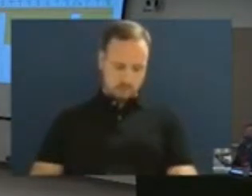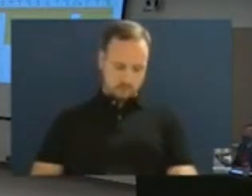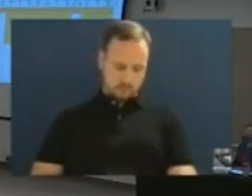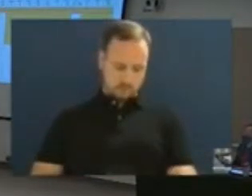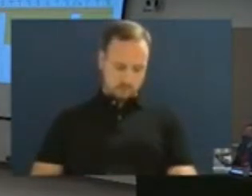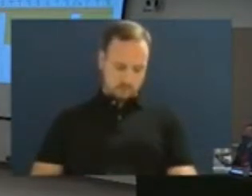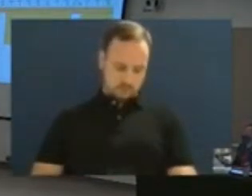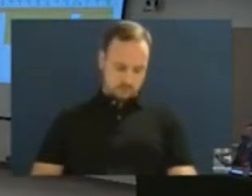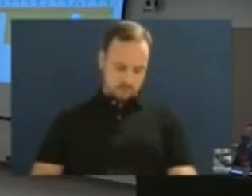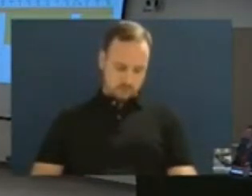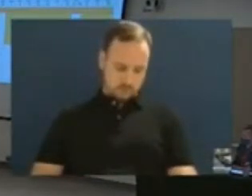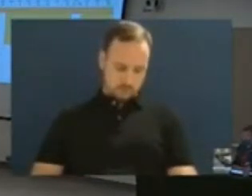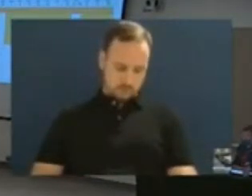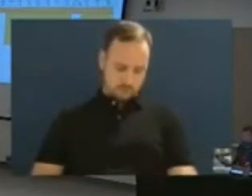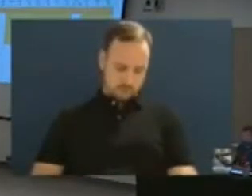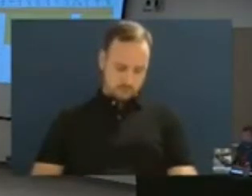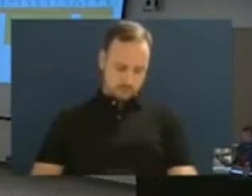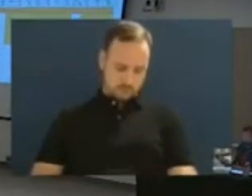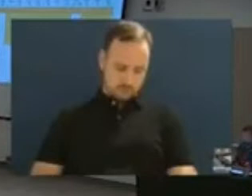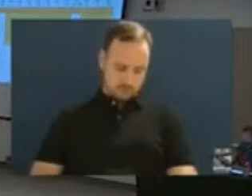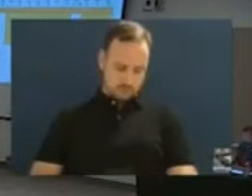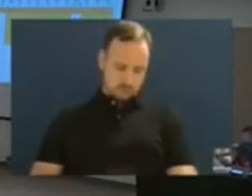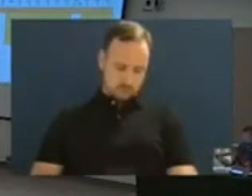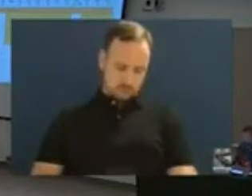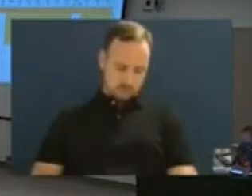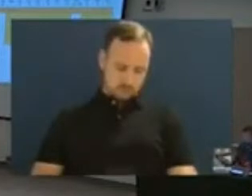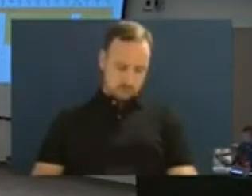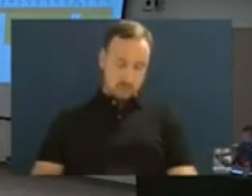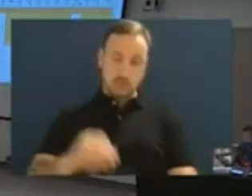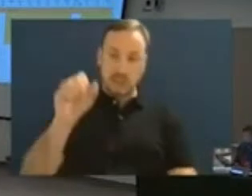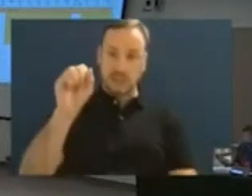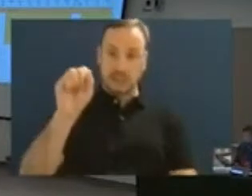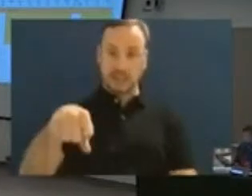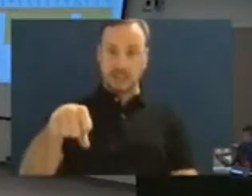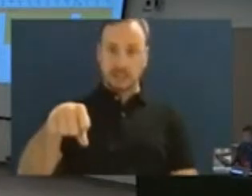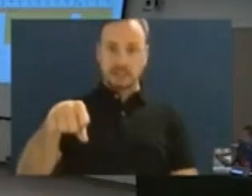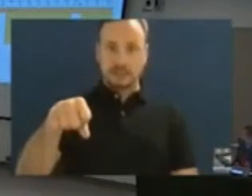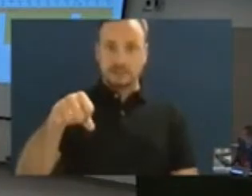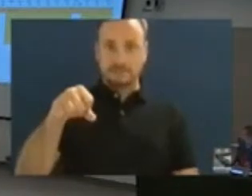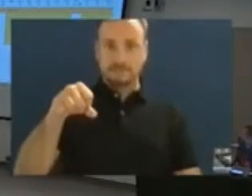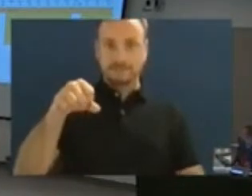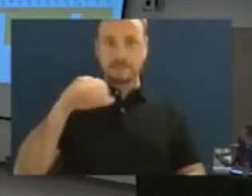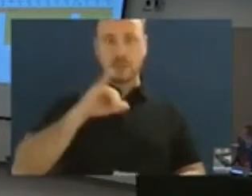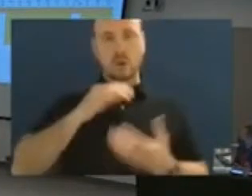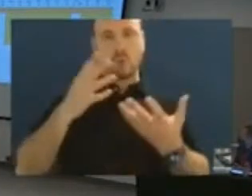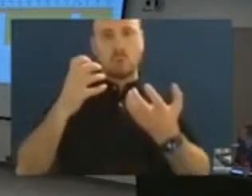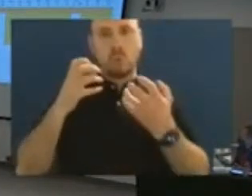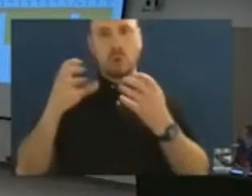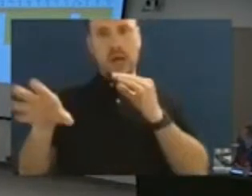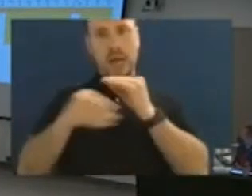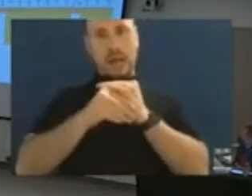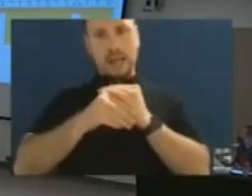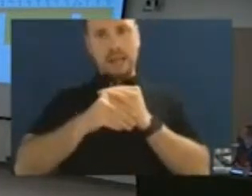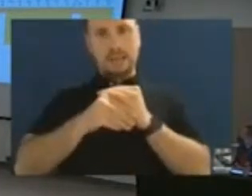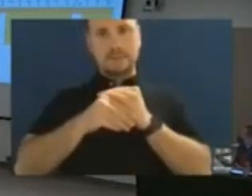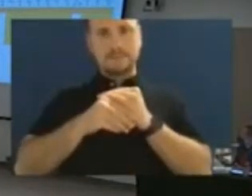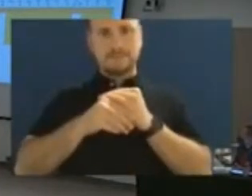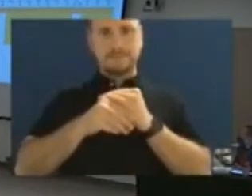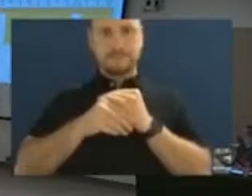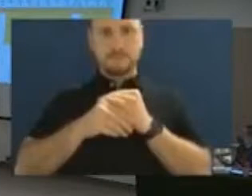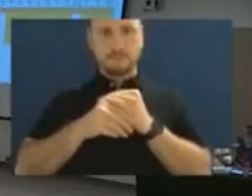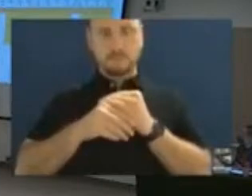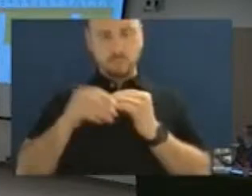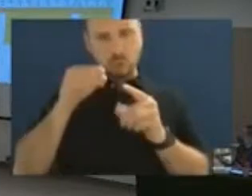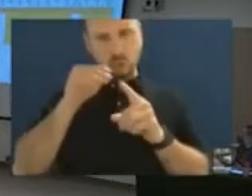Yes, I would just like to add, as a reminder, that while we are laying out a